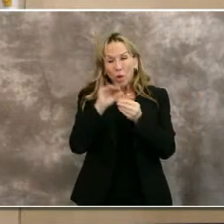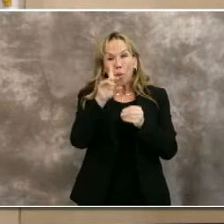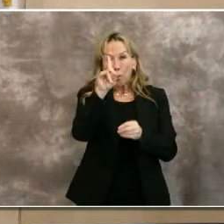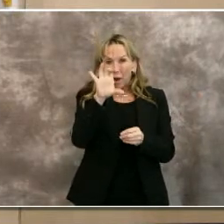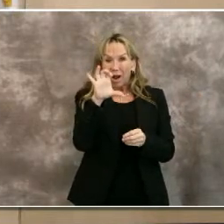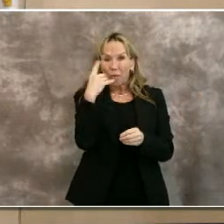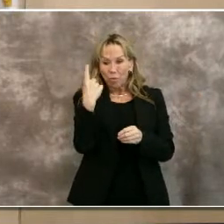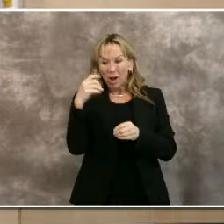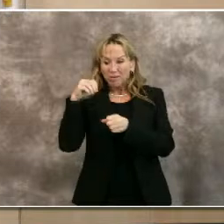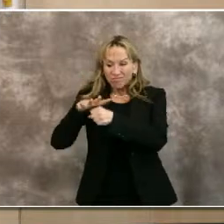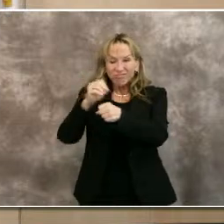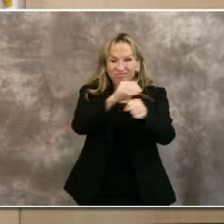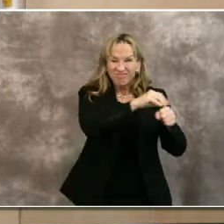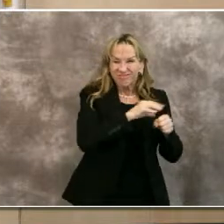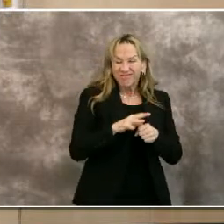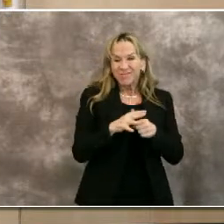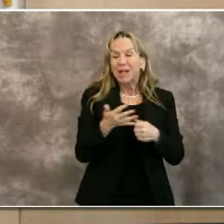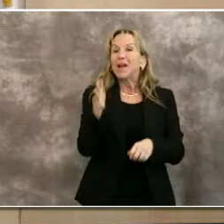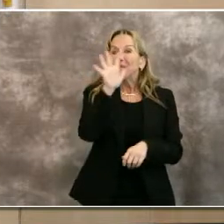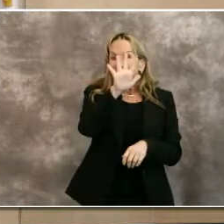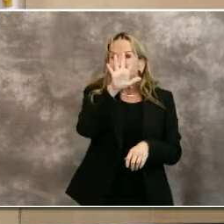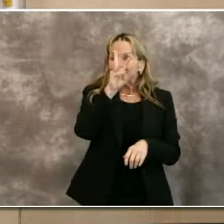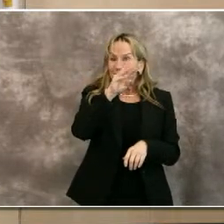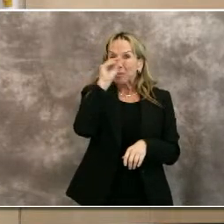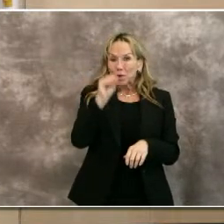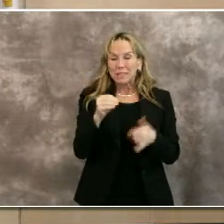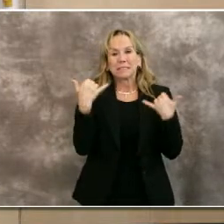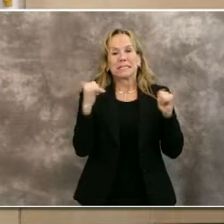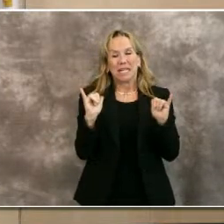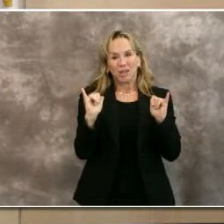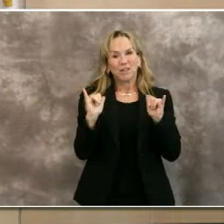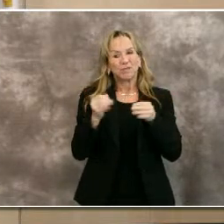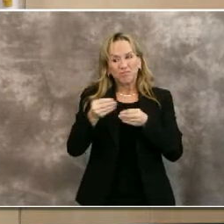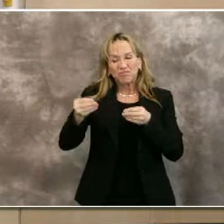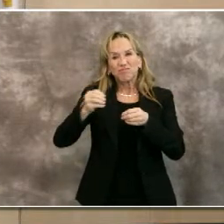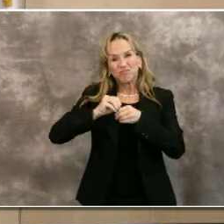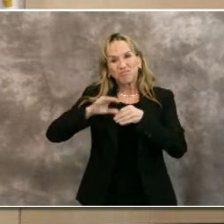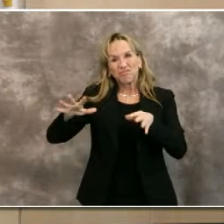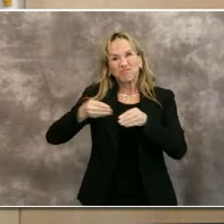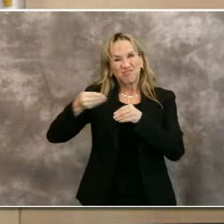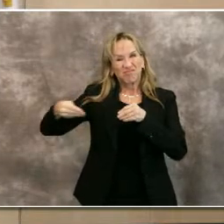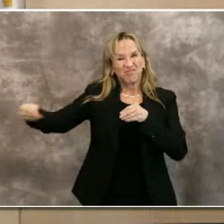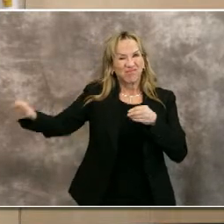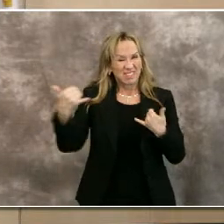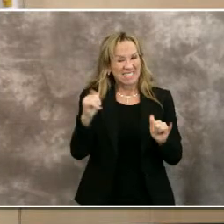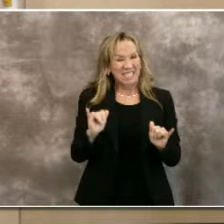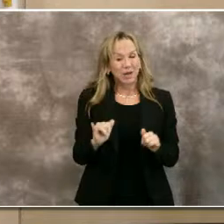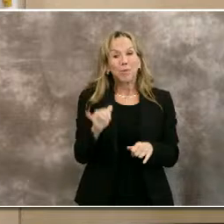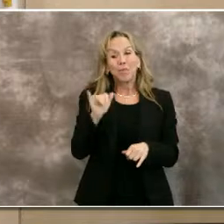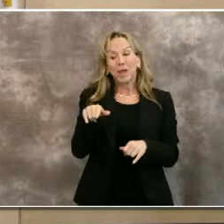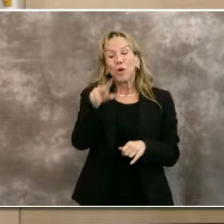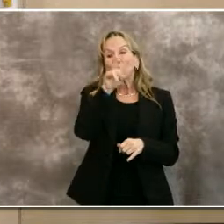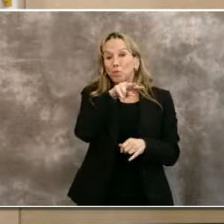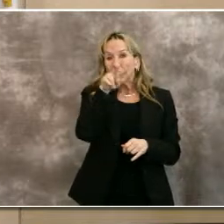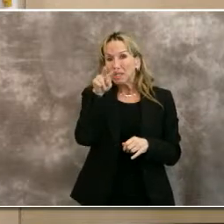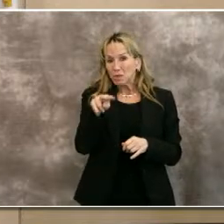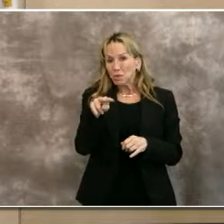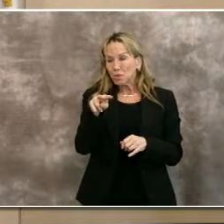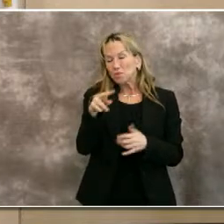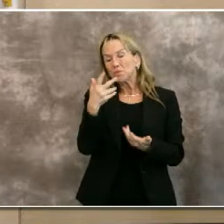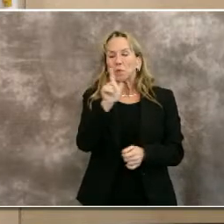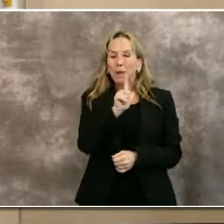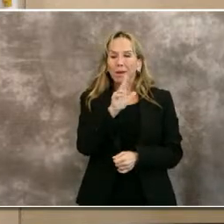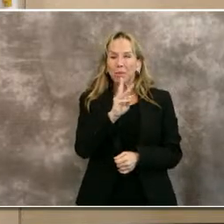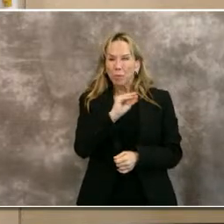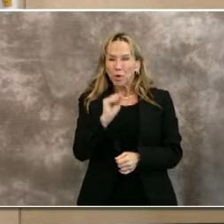outbreaks, 56 or 55% are still active, and these include 22 or